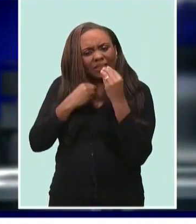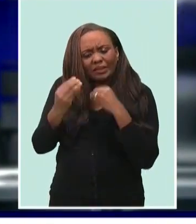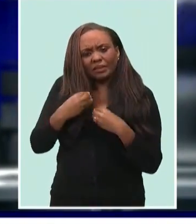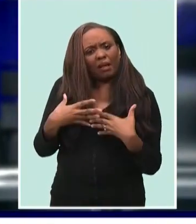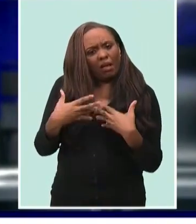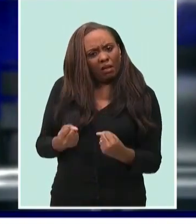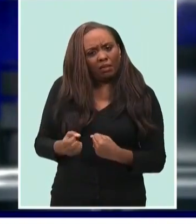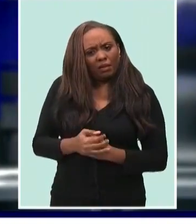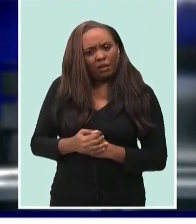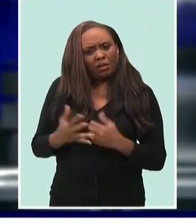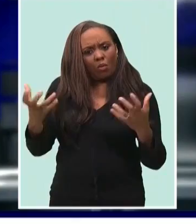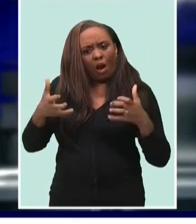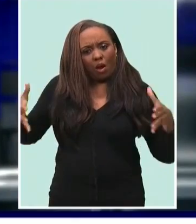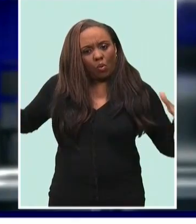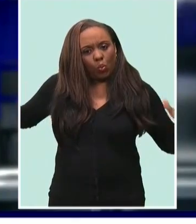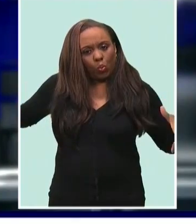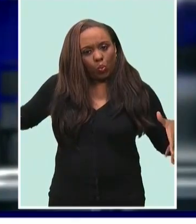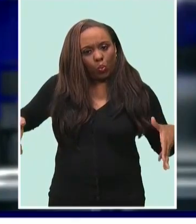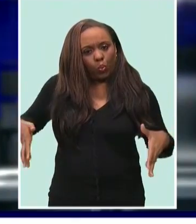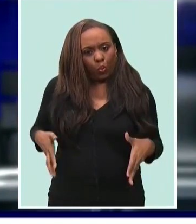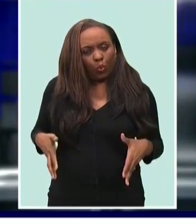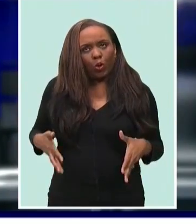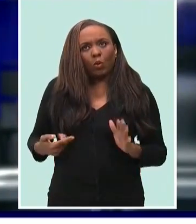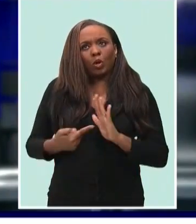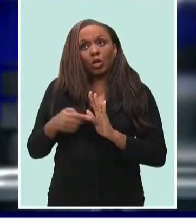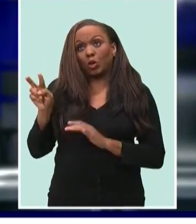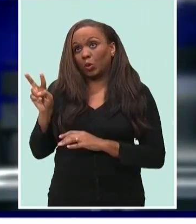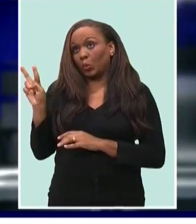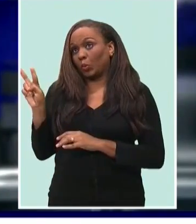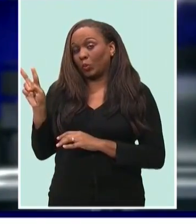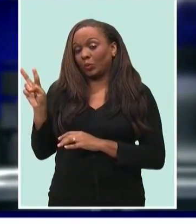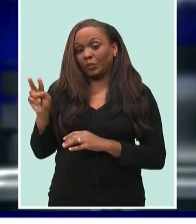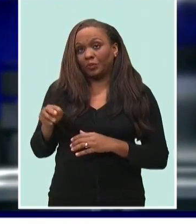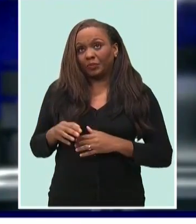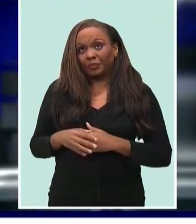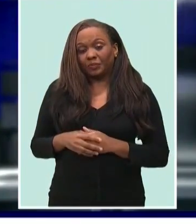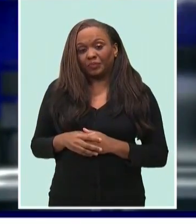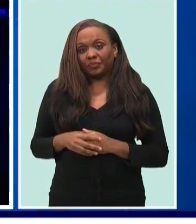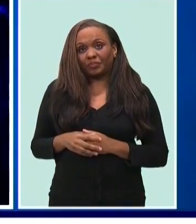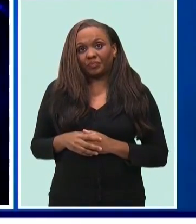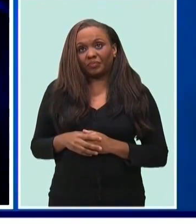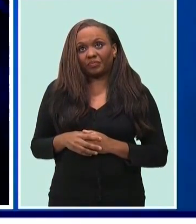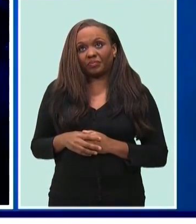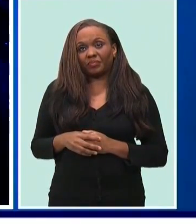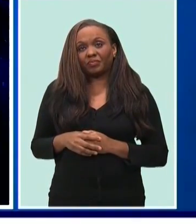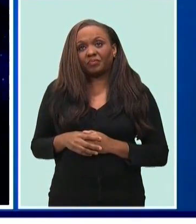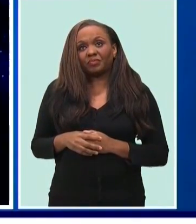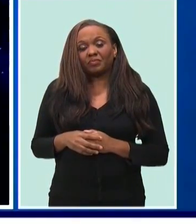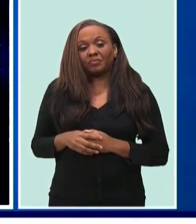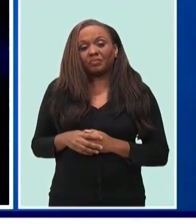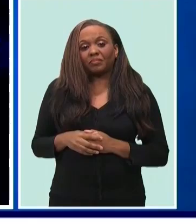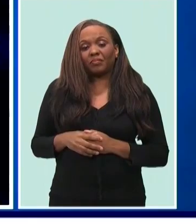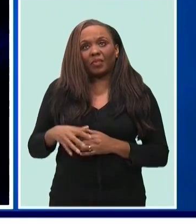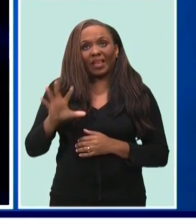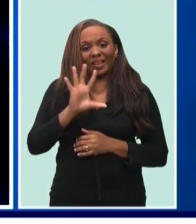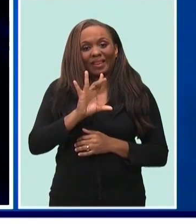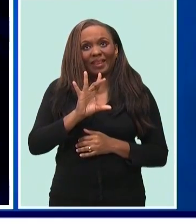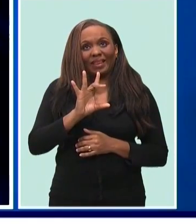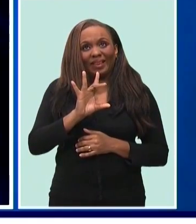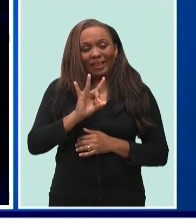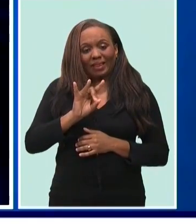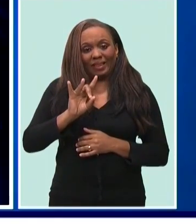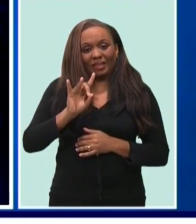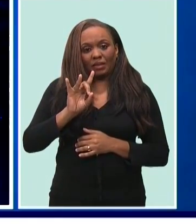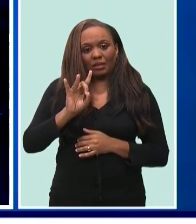to reduce obesity. So let's bring up those 6 main findings of the poll for you now. First up, it finds that 83%